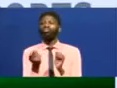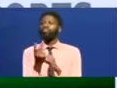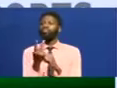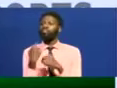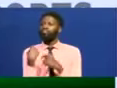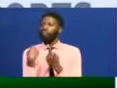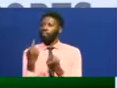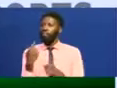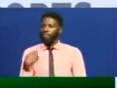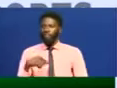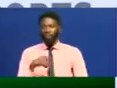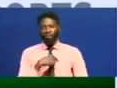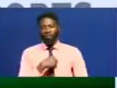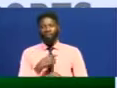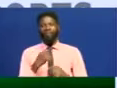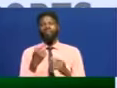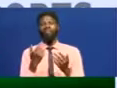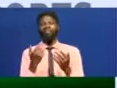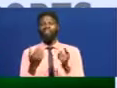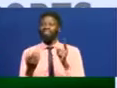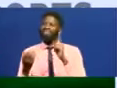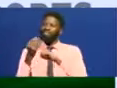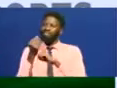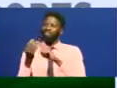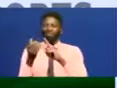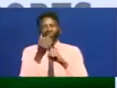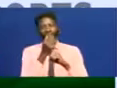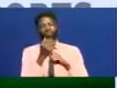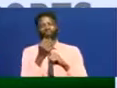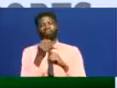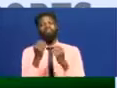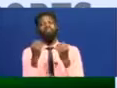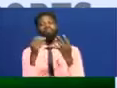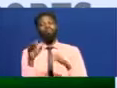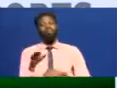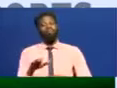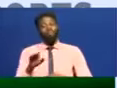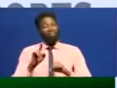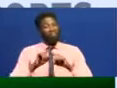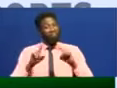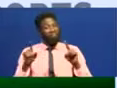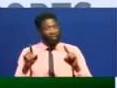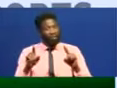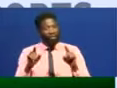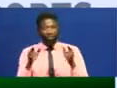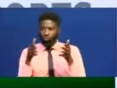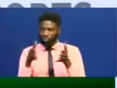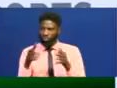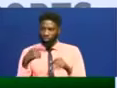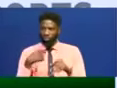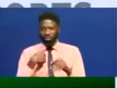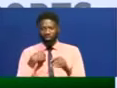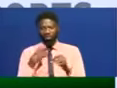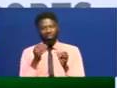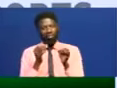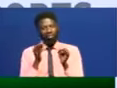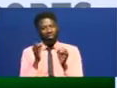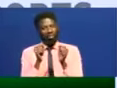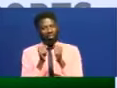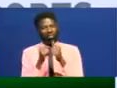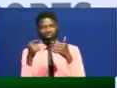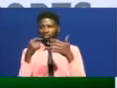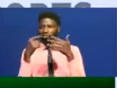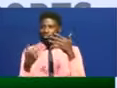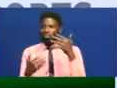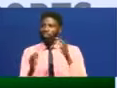we have scored big in a number of areas. But today, I will highlight just 10. Number